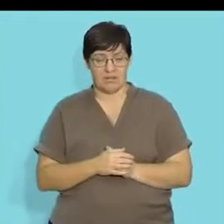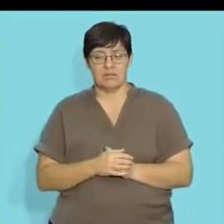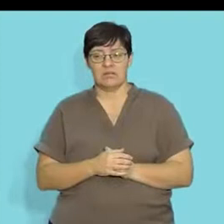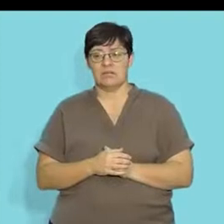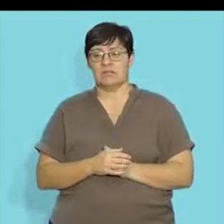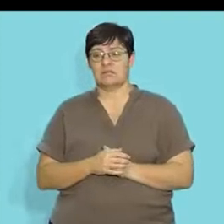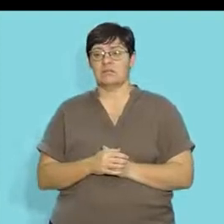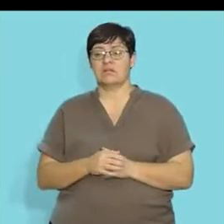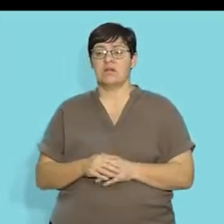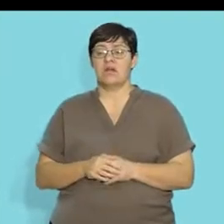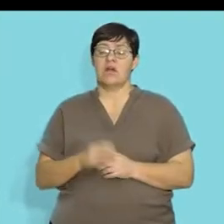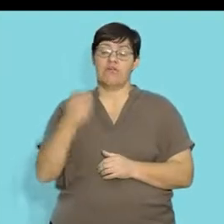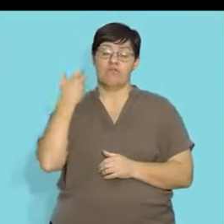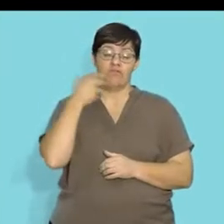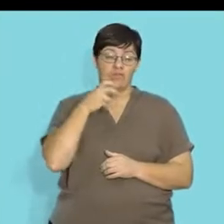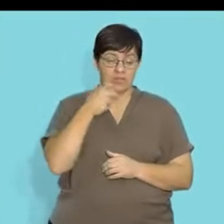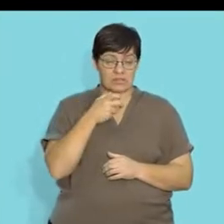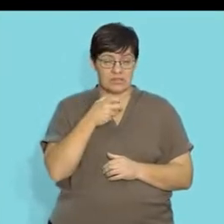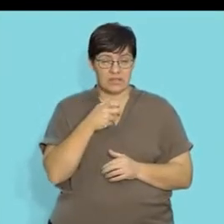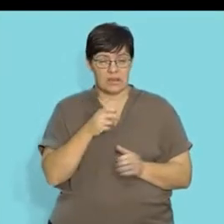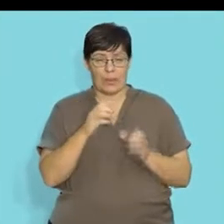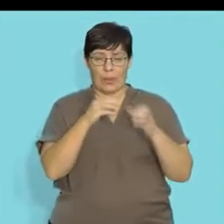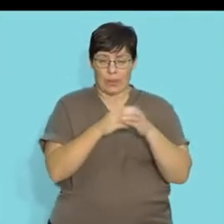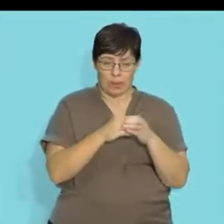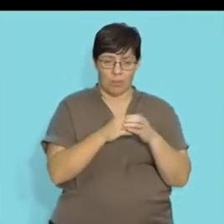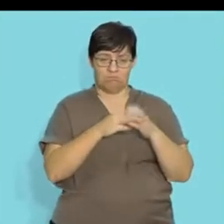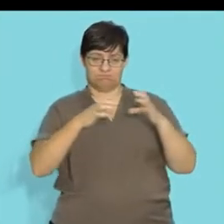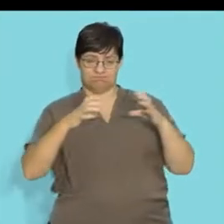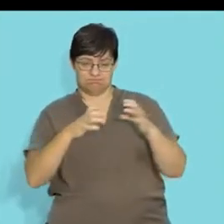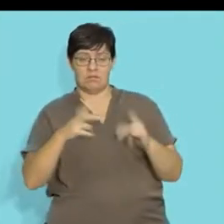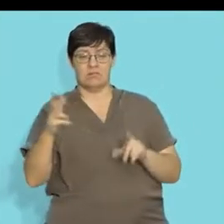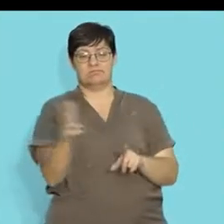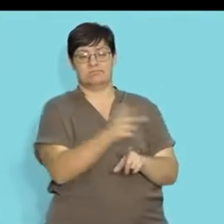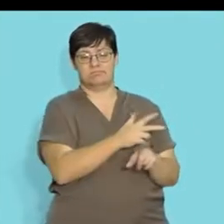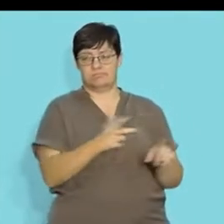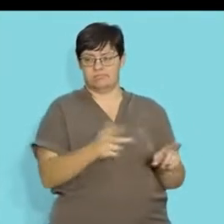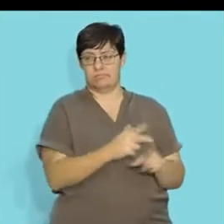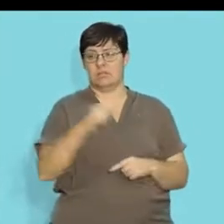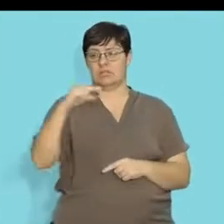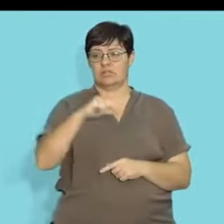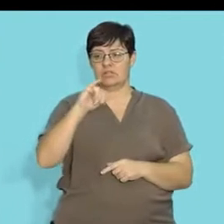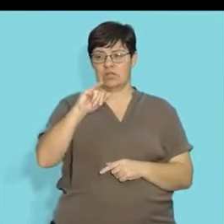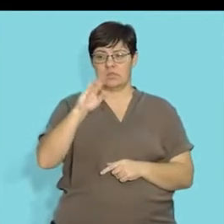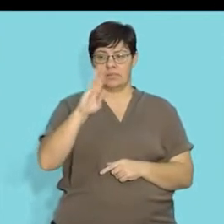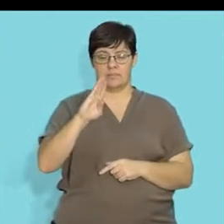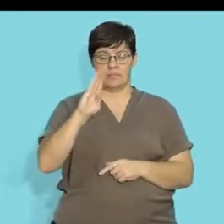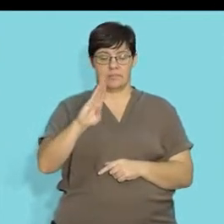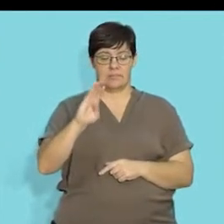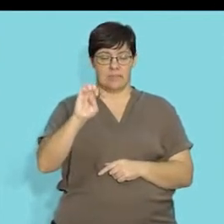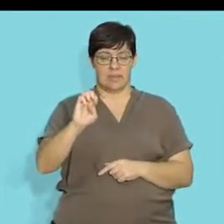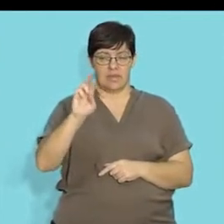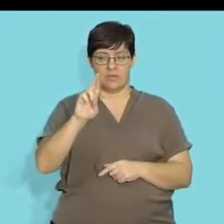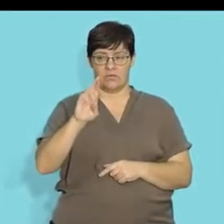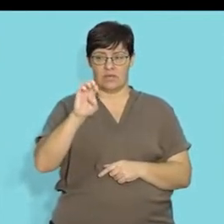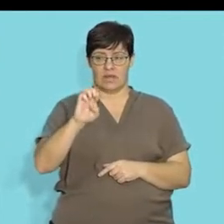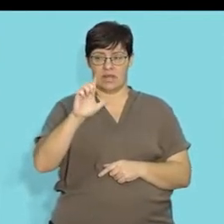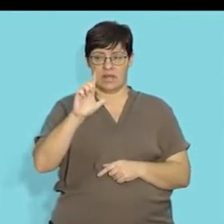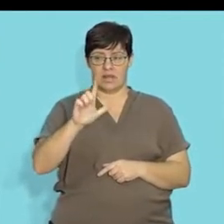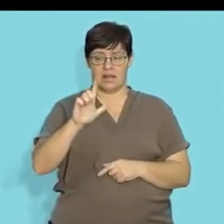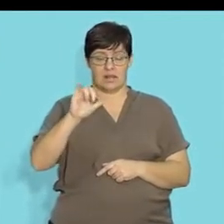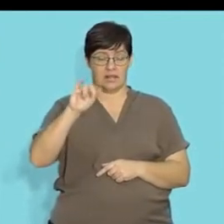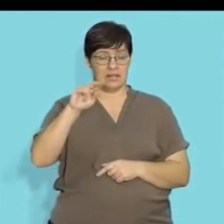we can increase the size of the fruit. So grapes are often sprayed with gibberellins, and this will stimulate